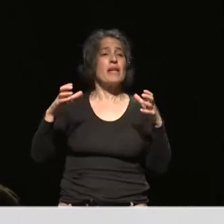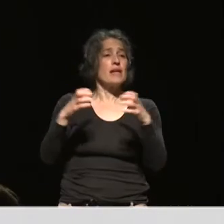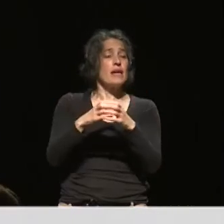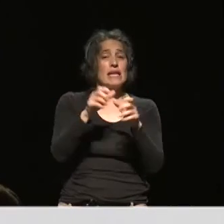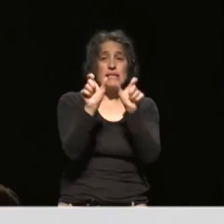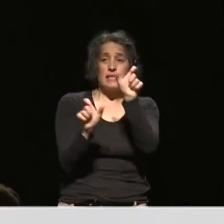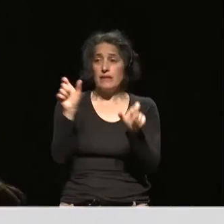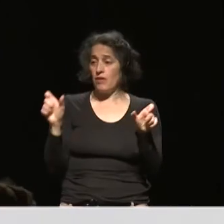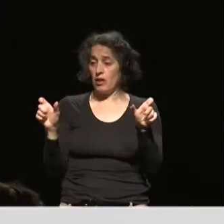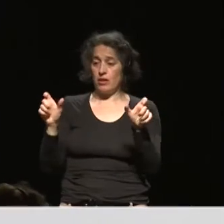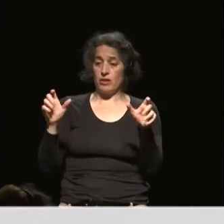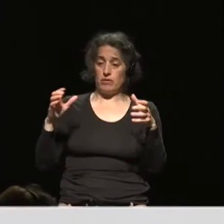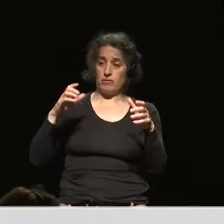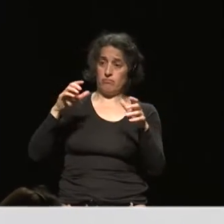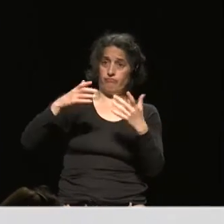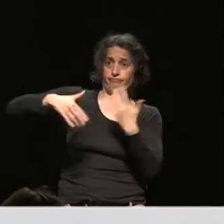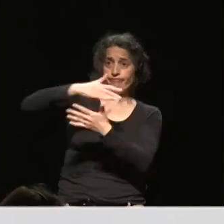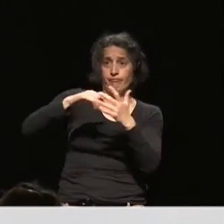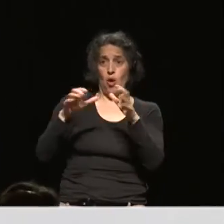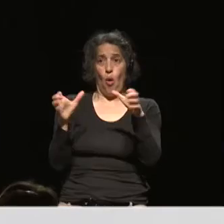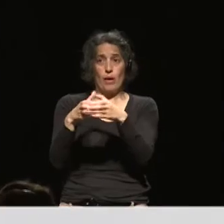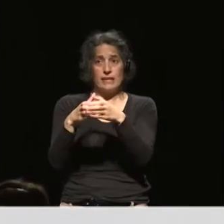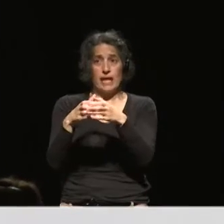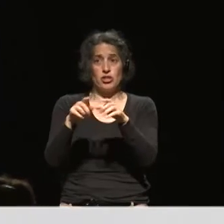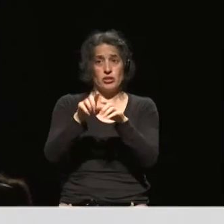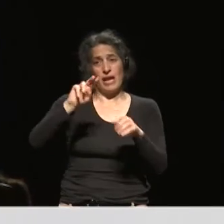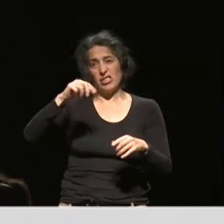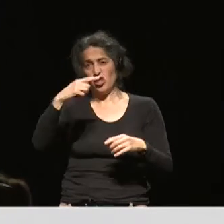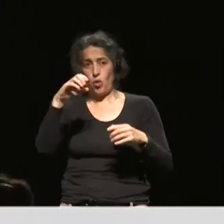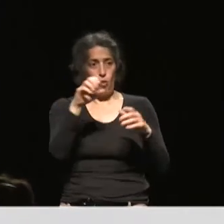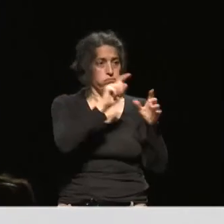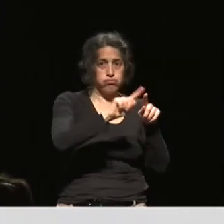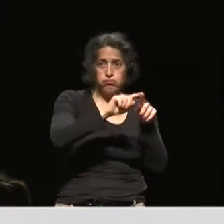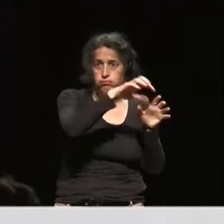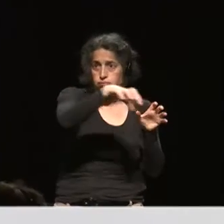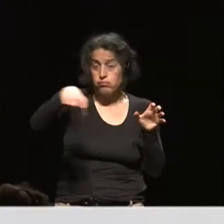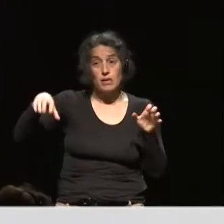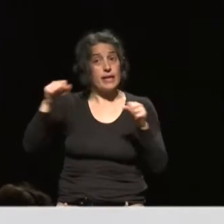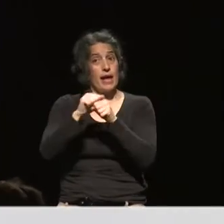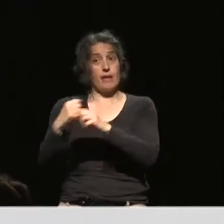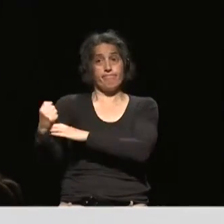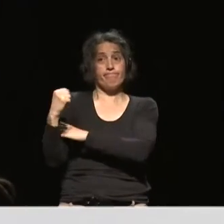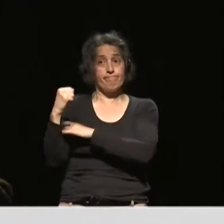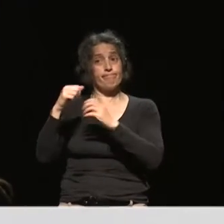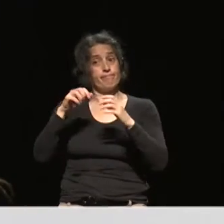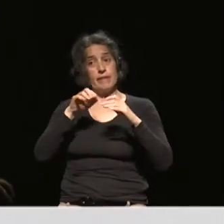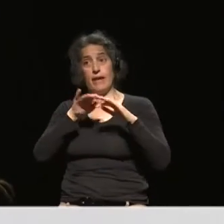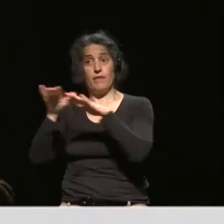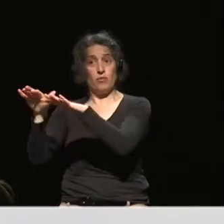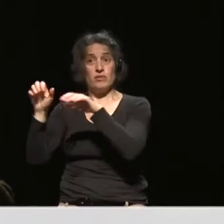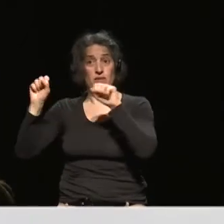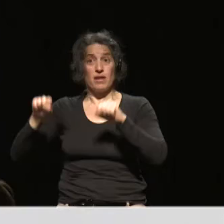can have and do have is fundamental, as I said before, in the beginning, but you gave